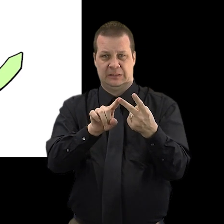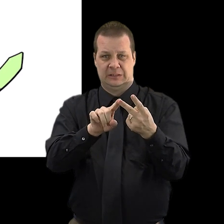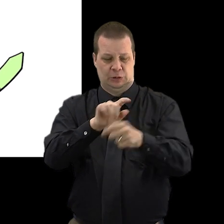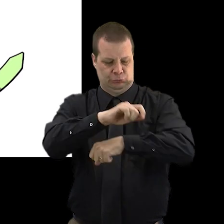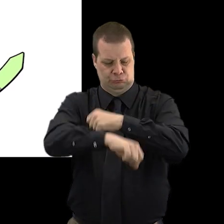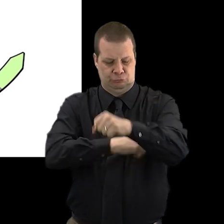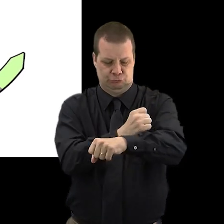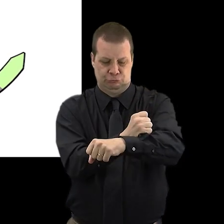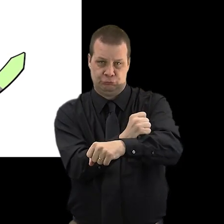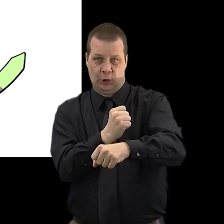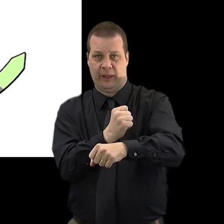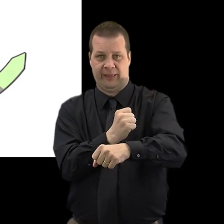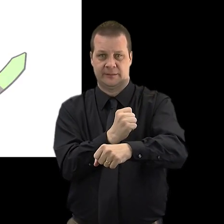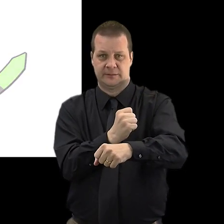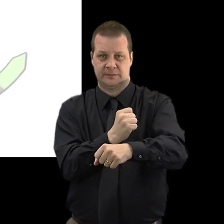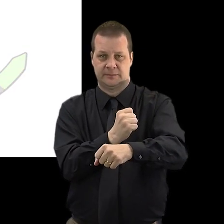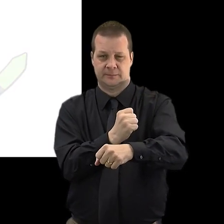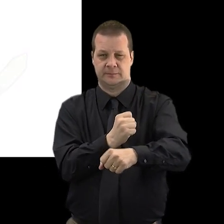a tourniquet.